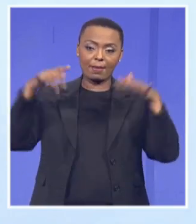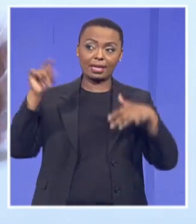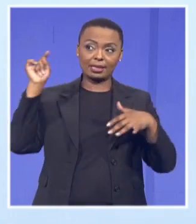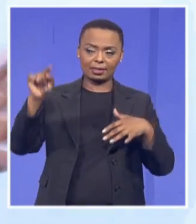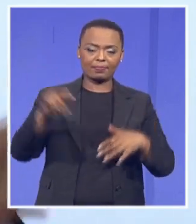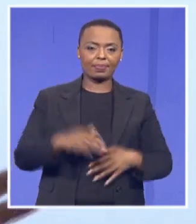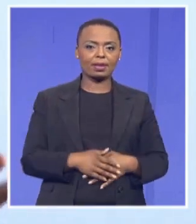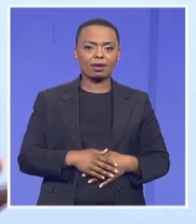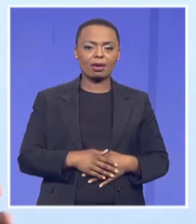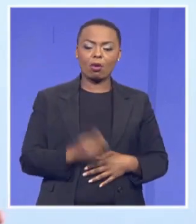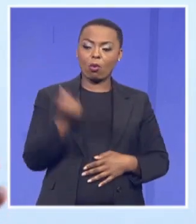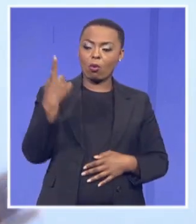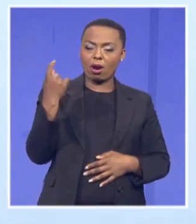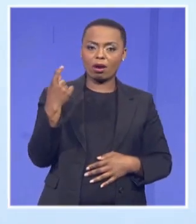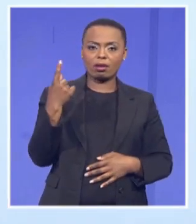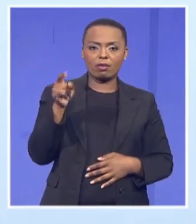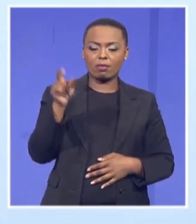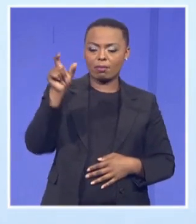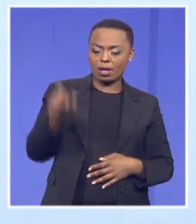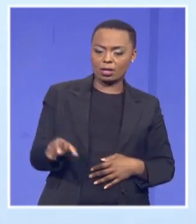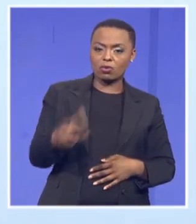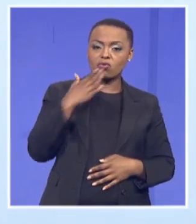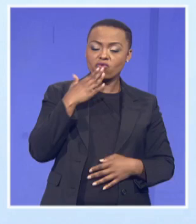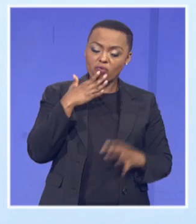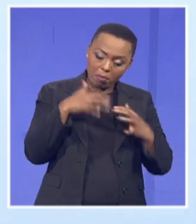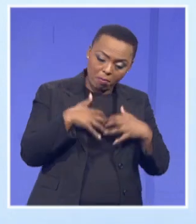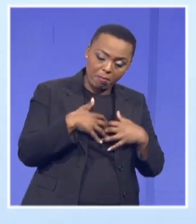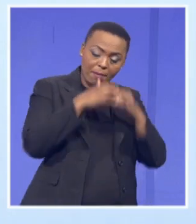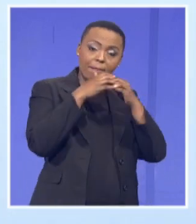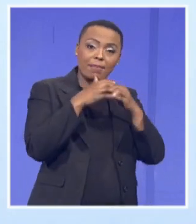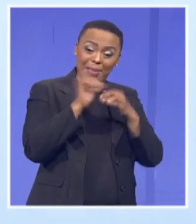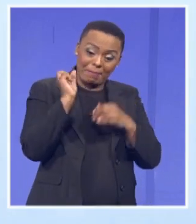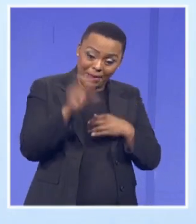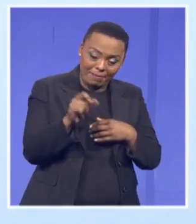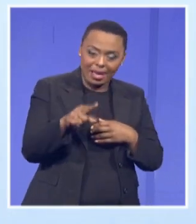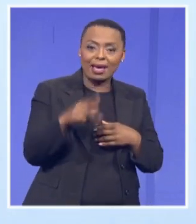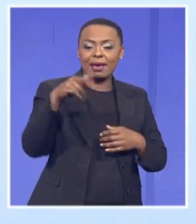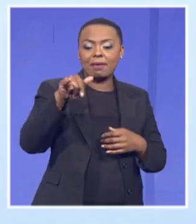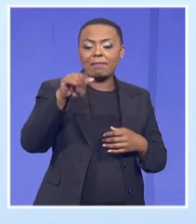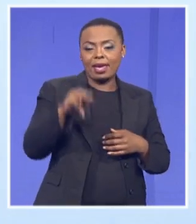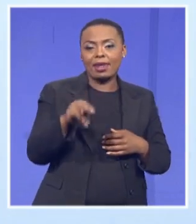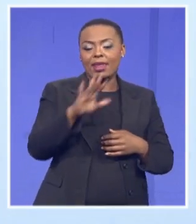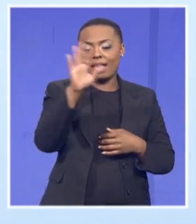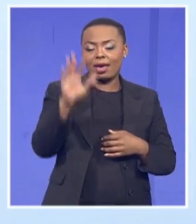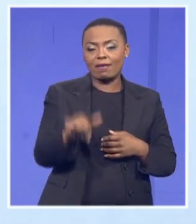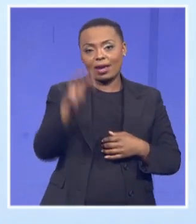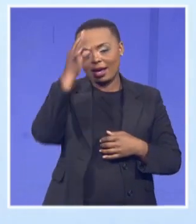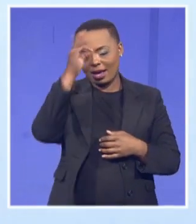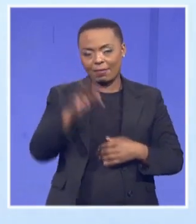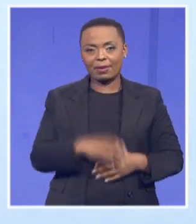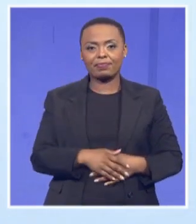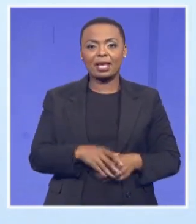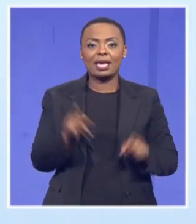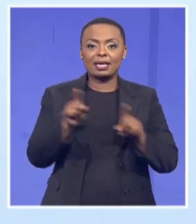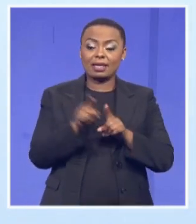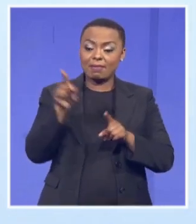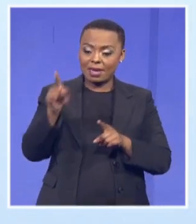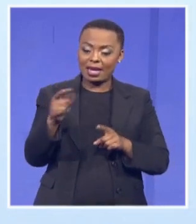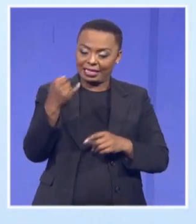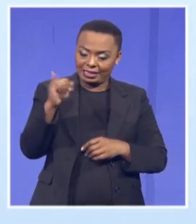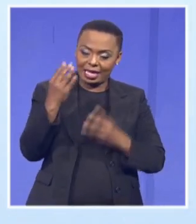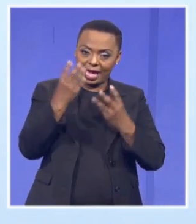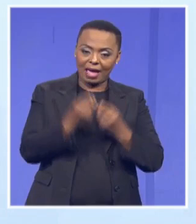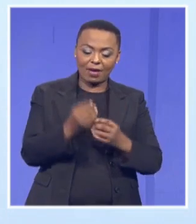of the brains behind the establishment of Pan-African Parliament, and he still has what's called institutional memory, how